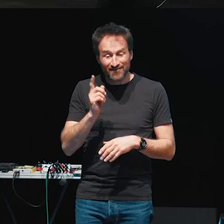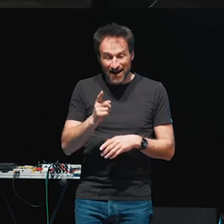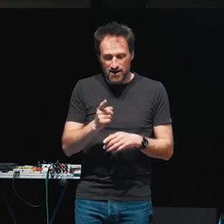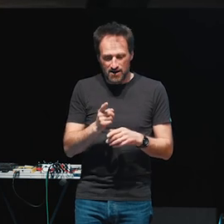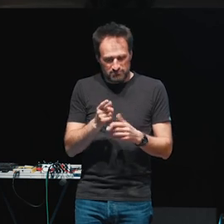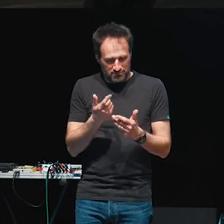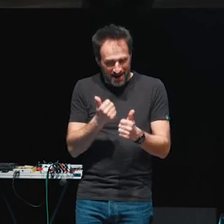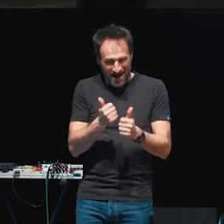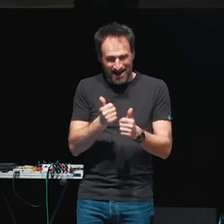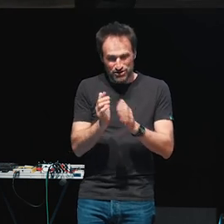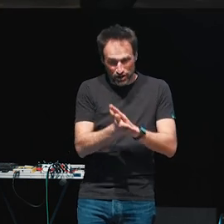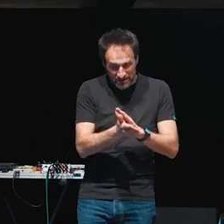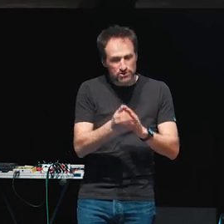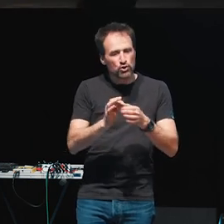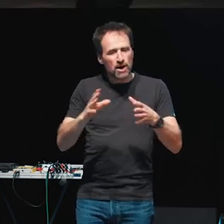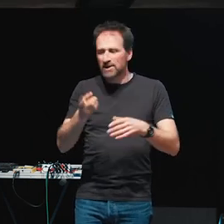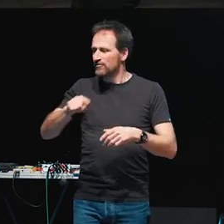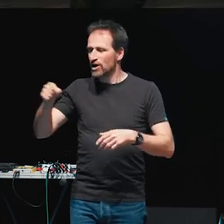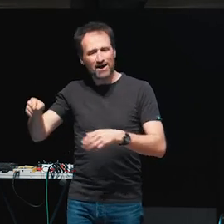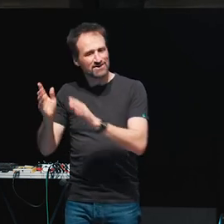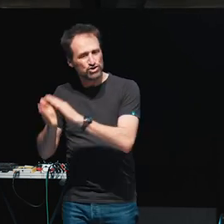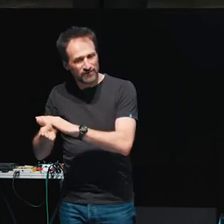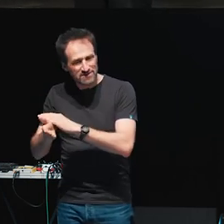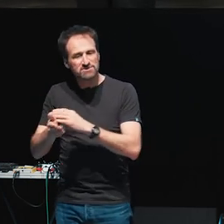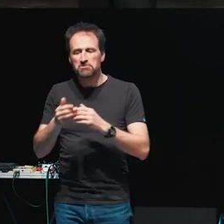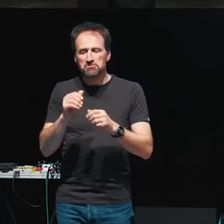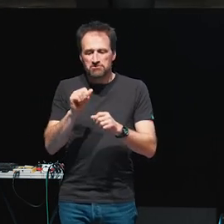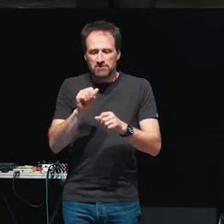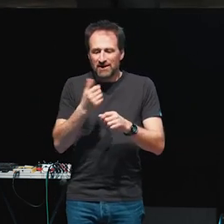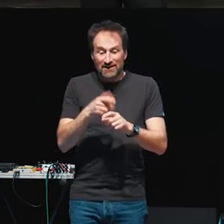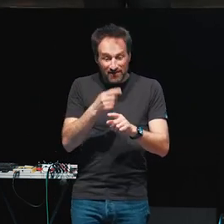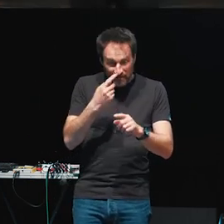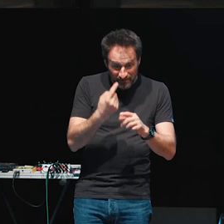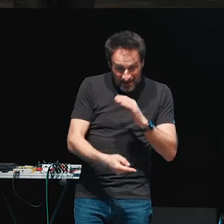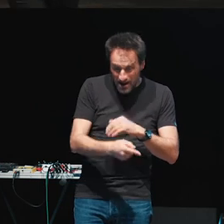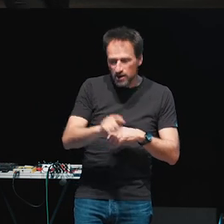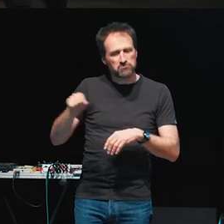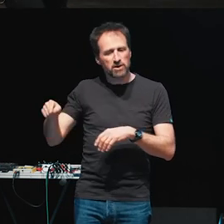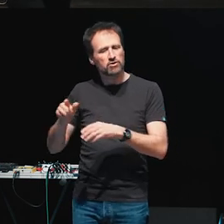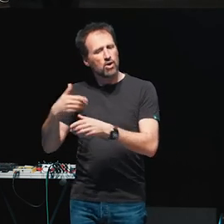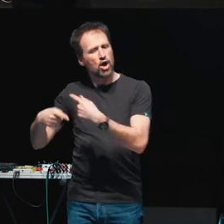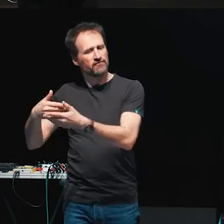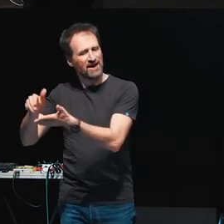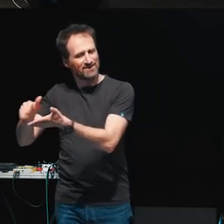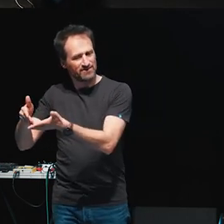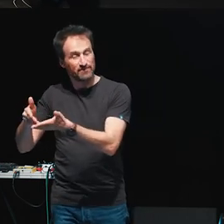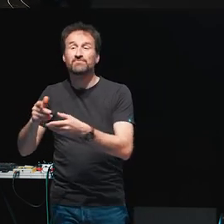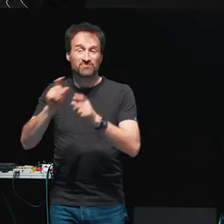fail, that's pretty good for businesses. So continuous deployment, of course. Companies wanted that.